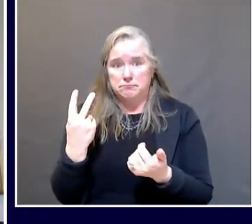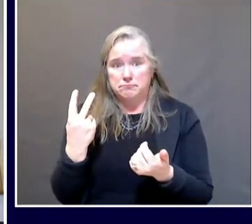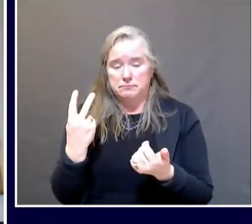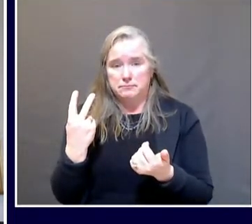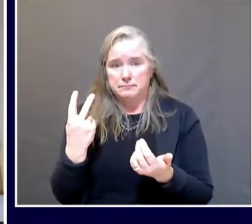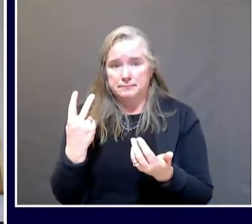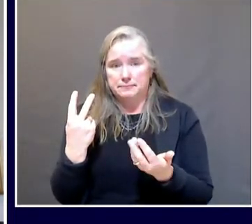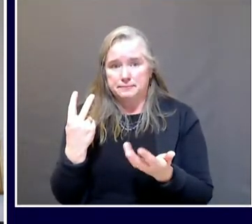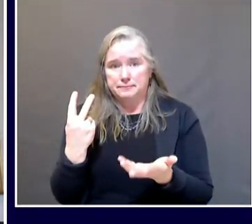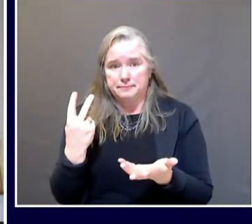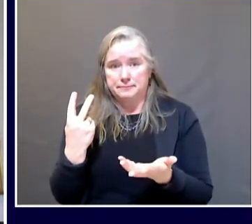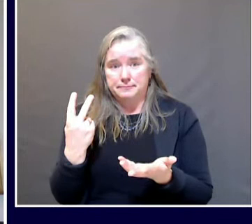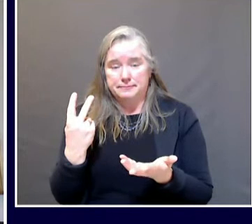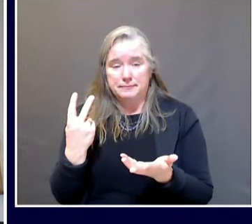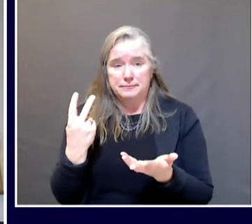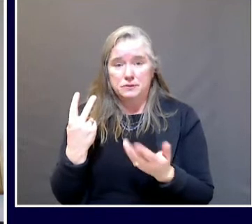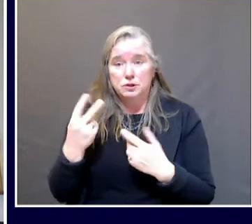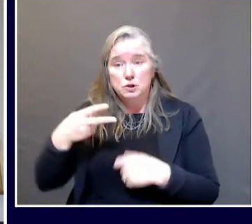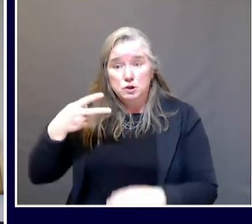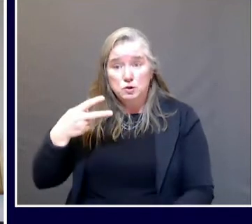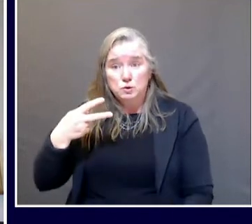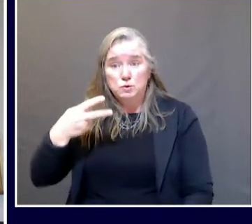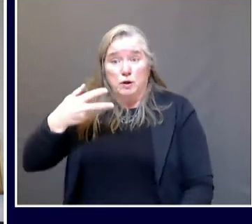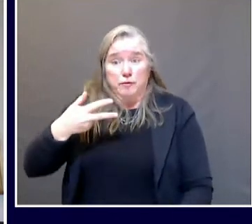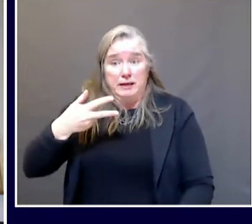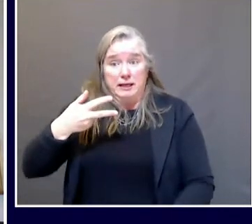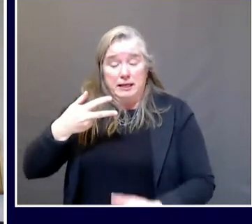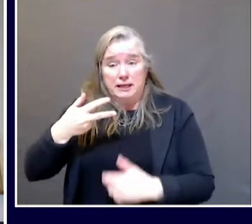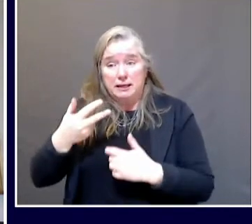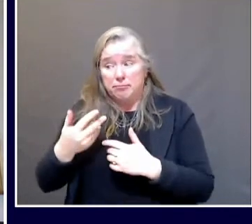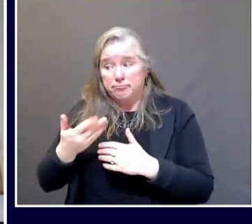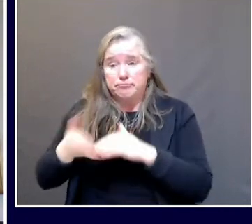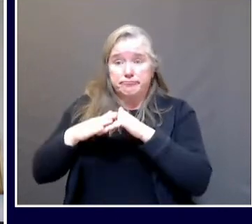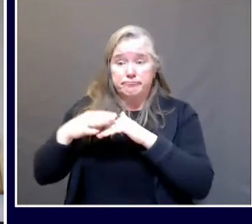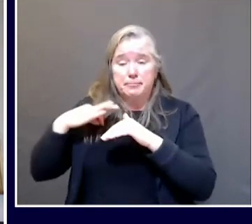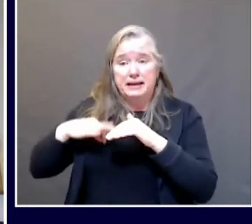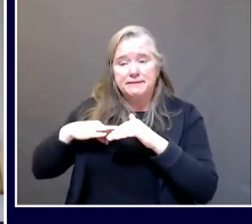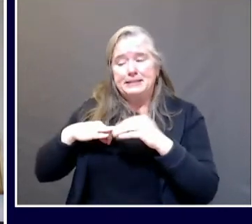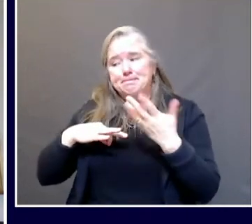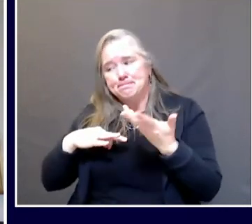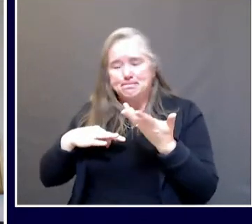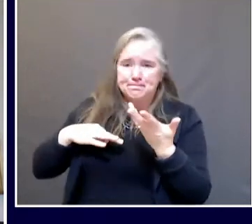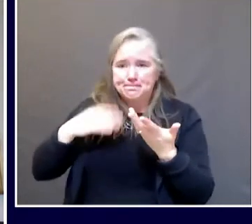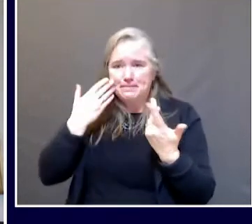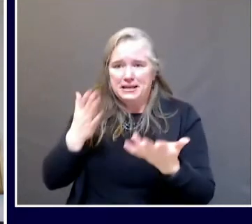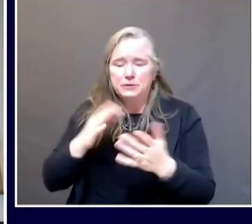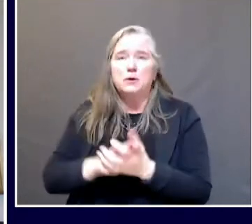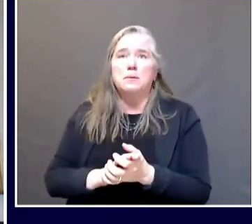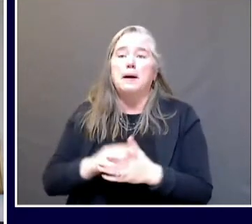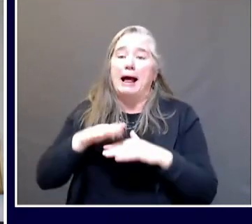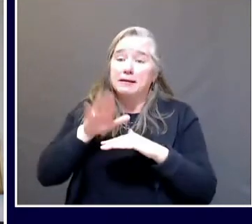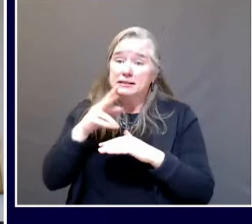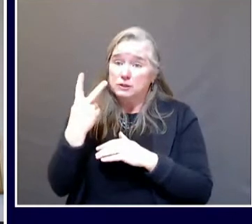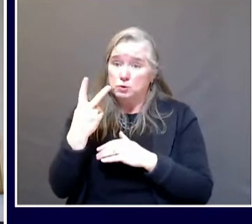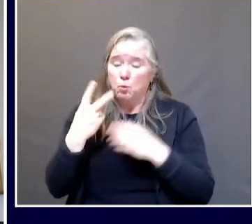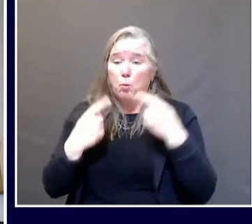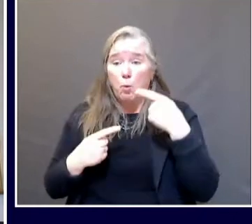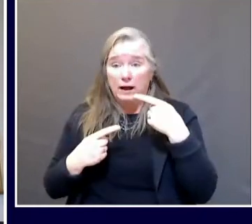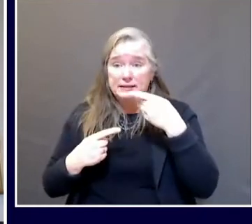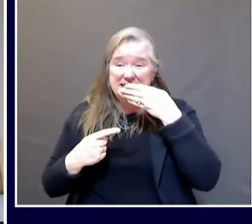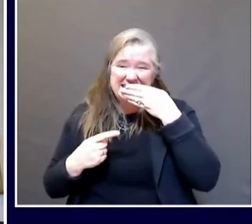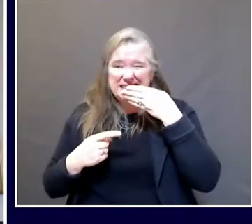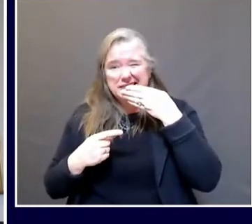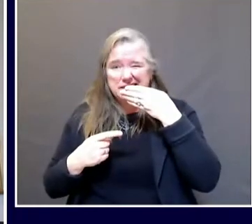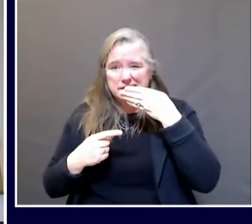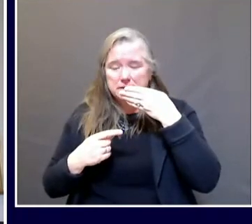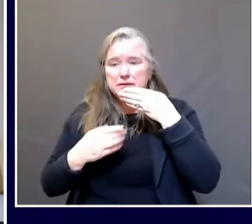don't know if the marginal benefit from 2 to 3 is higher, but at least 2, but it really depends. The thing is to make sure the material is